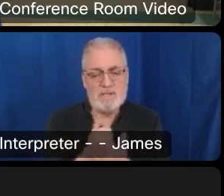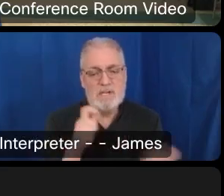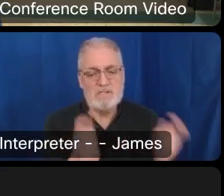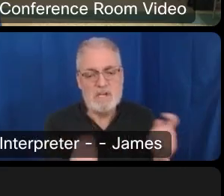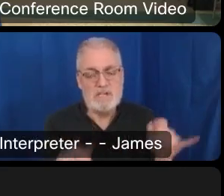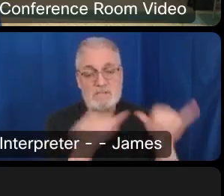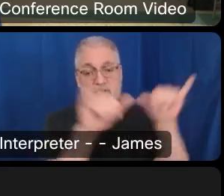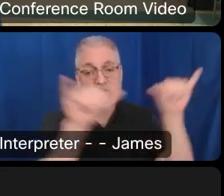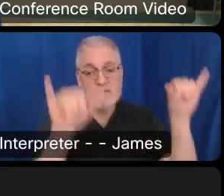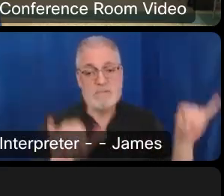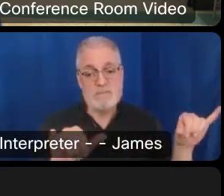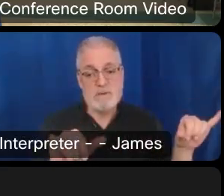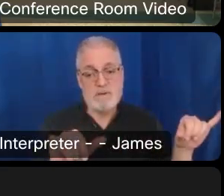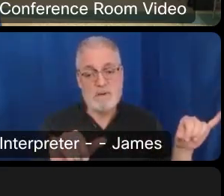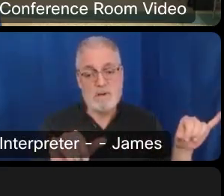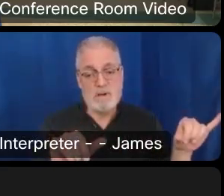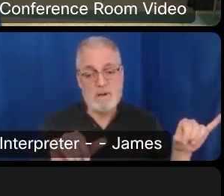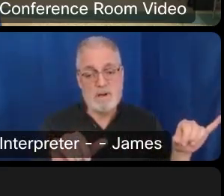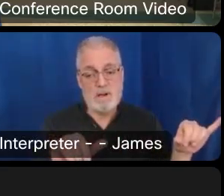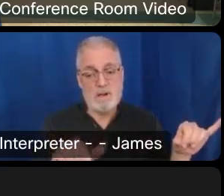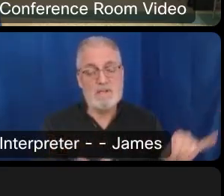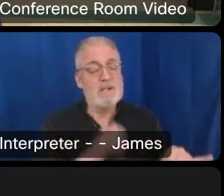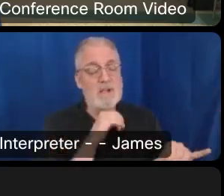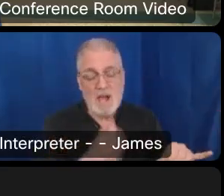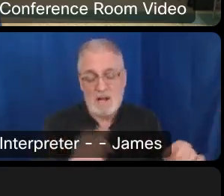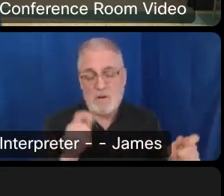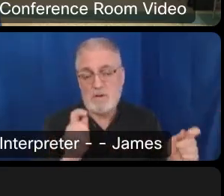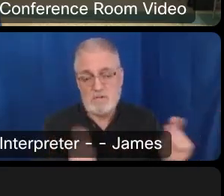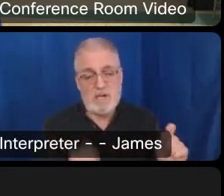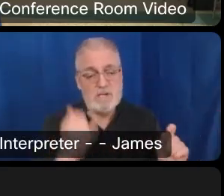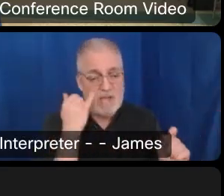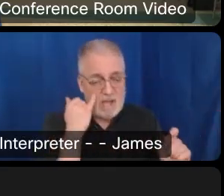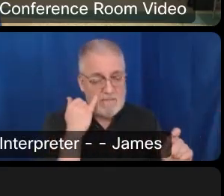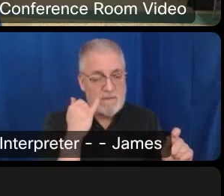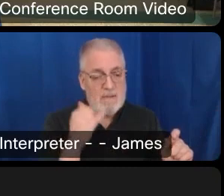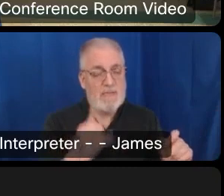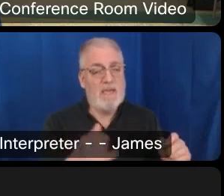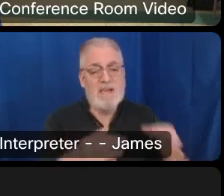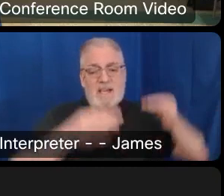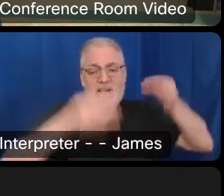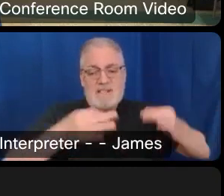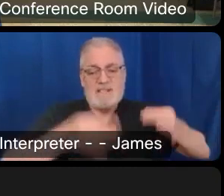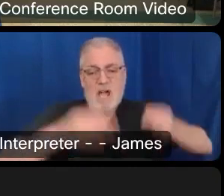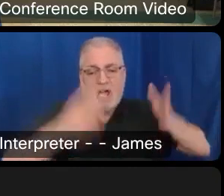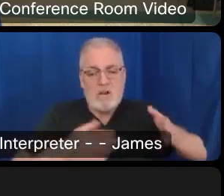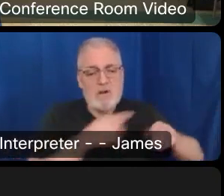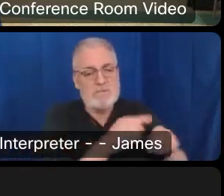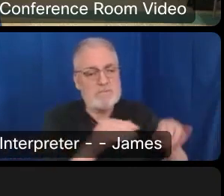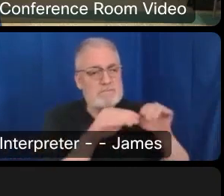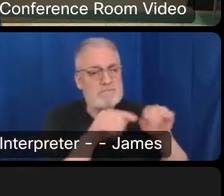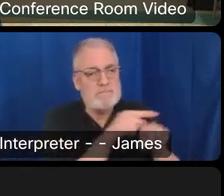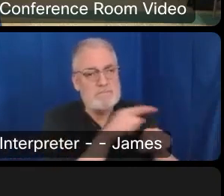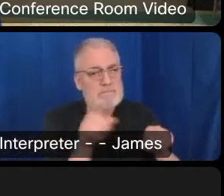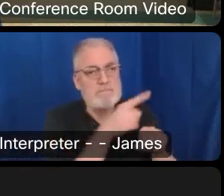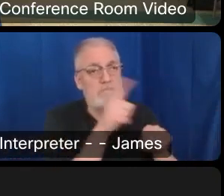change if it's neurotypical people that are making the decisions and deciding what the important things are that we're